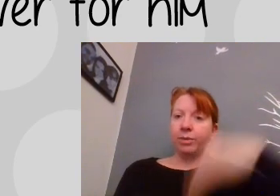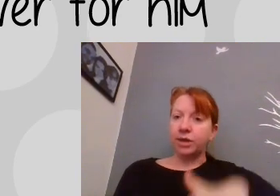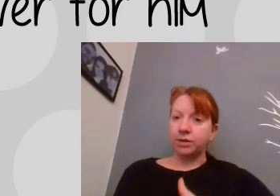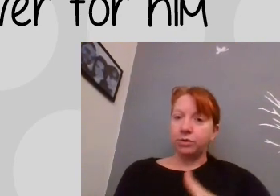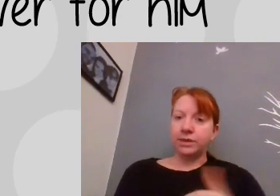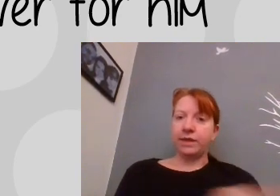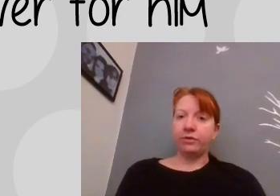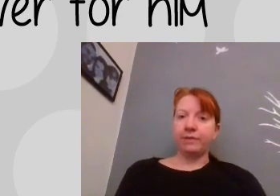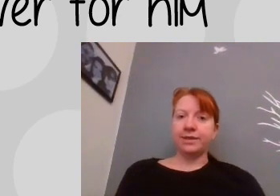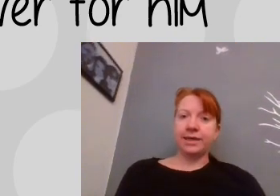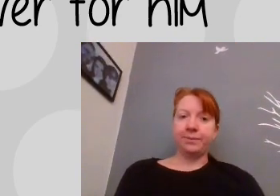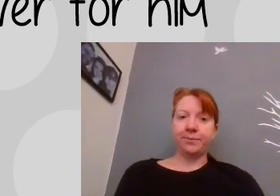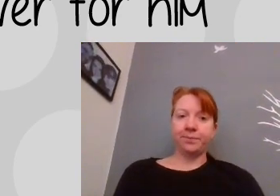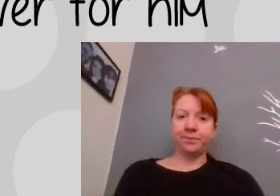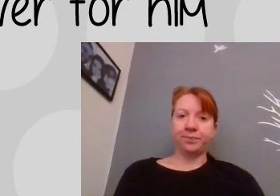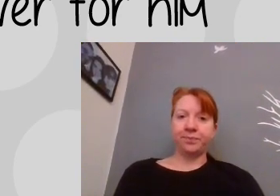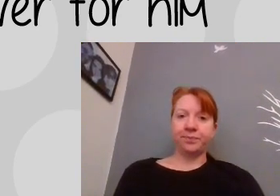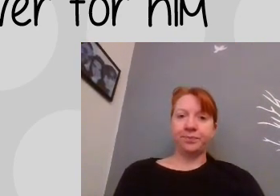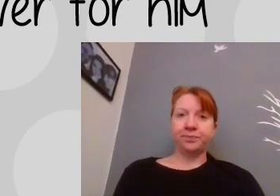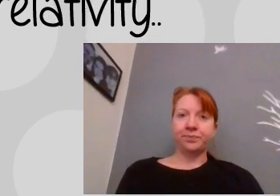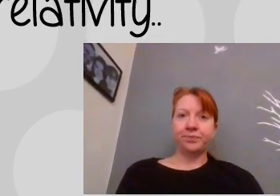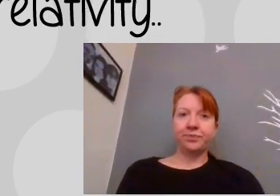faster than the person who's near the gravity.